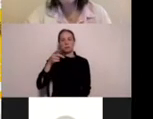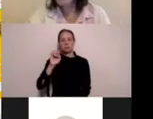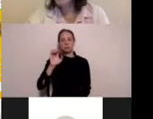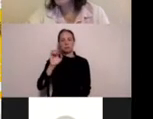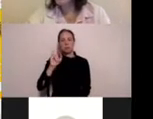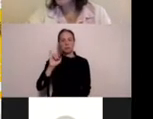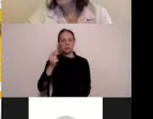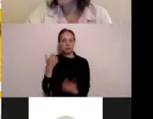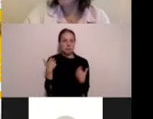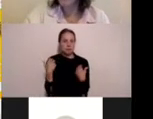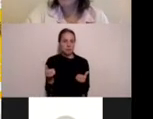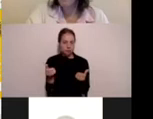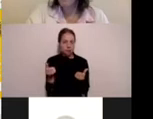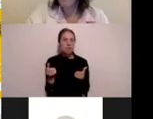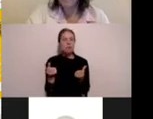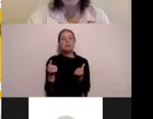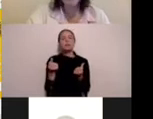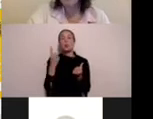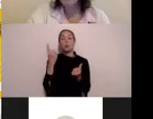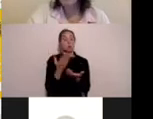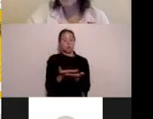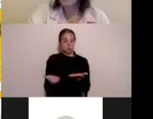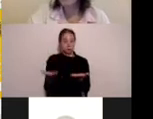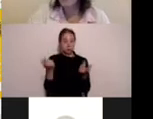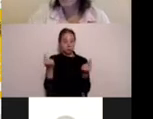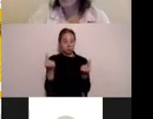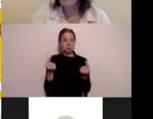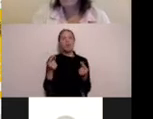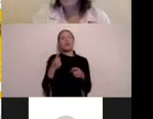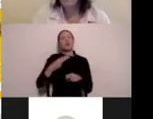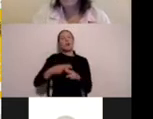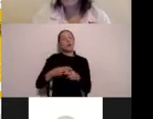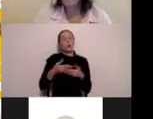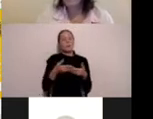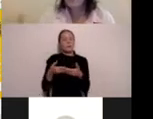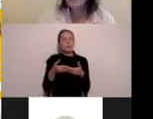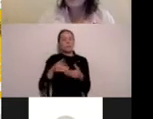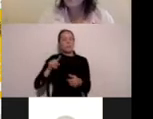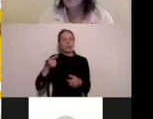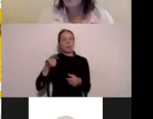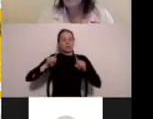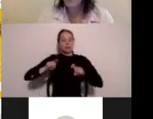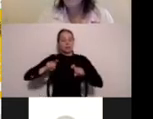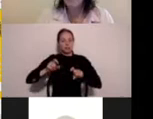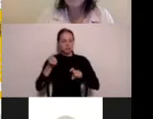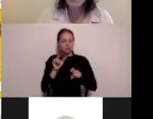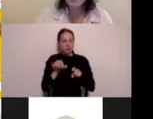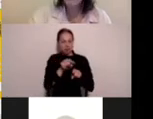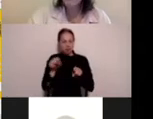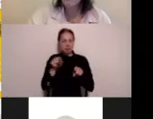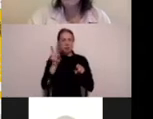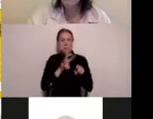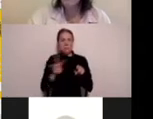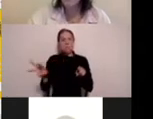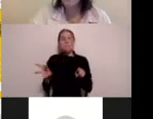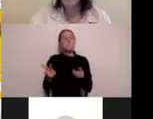So one of our resources many of you will be familiar with is Baby's First Test. For those of you who are new to this community, Baby's First Test